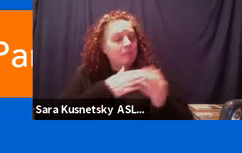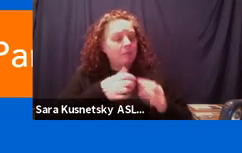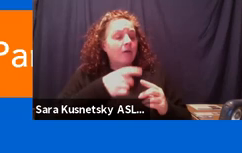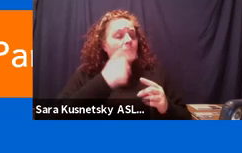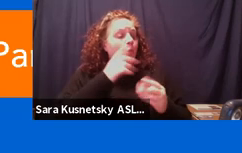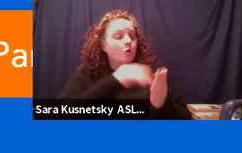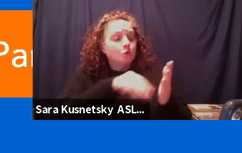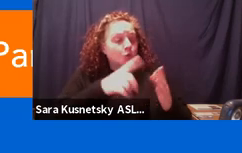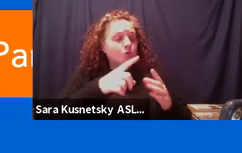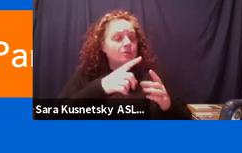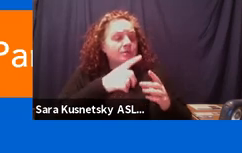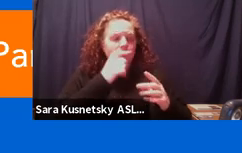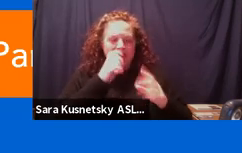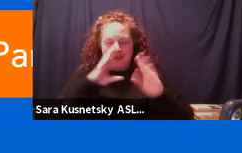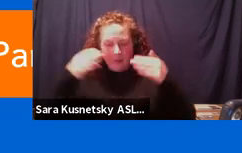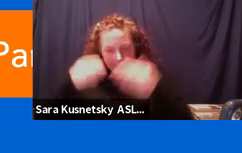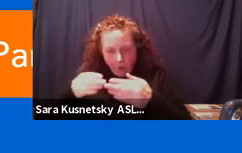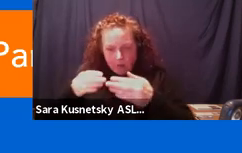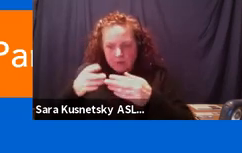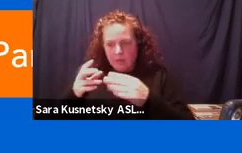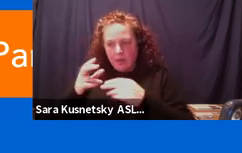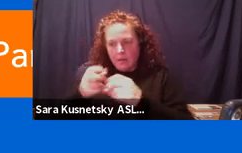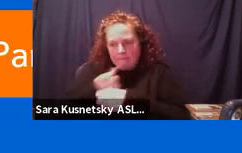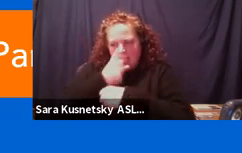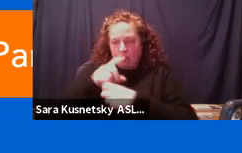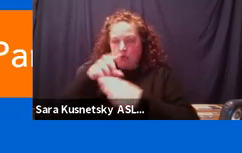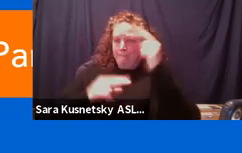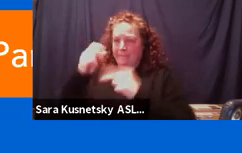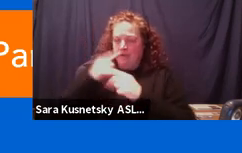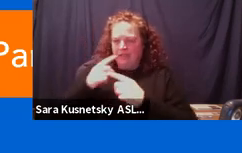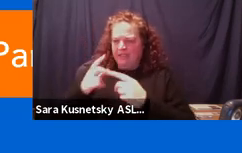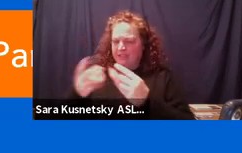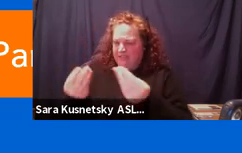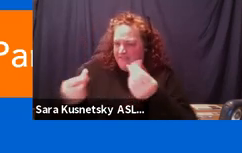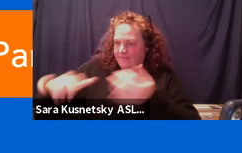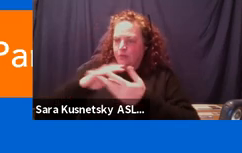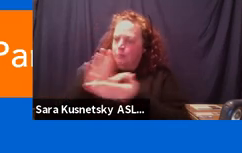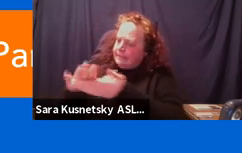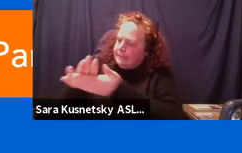this investment, as it really is focused on building conditions and the physical buildings,